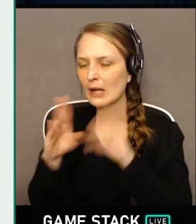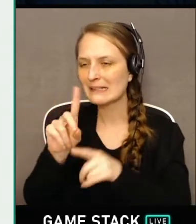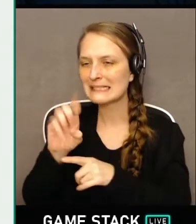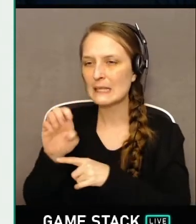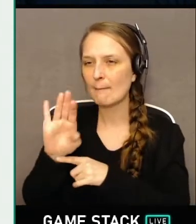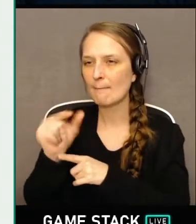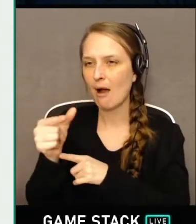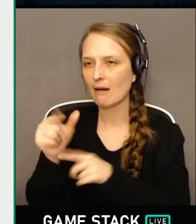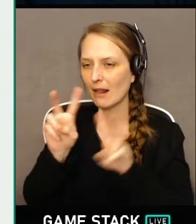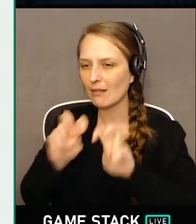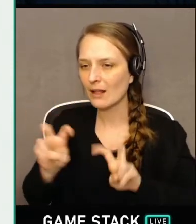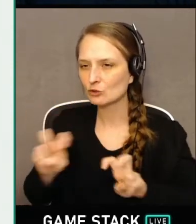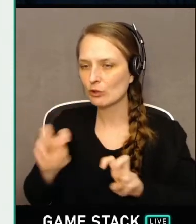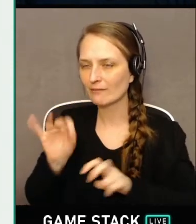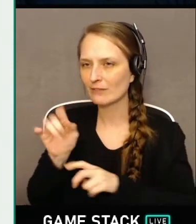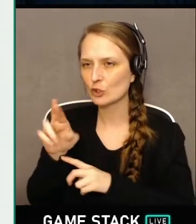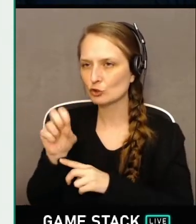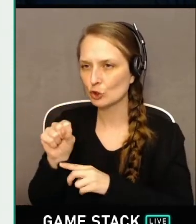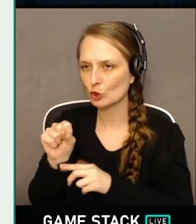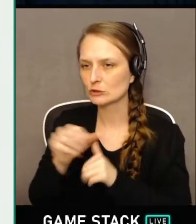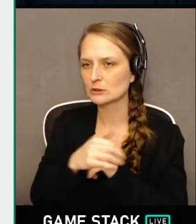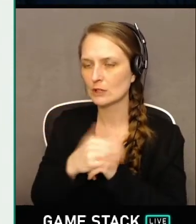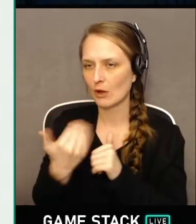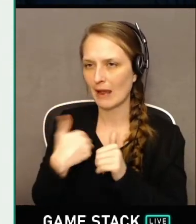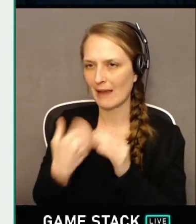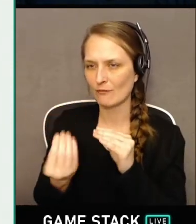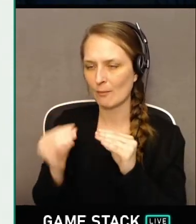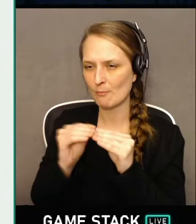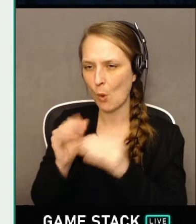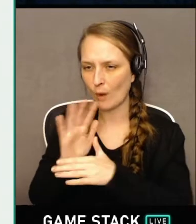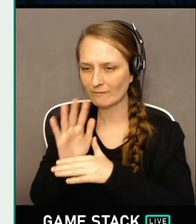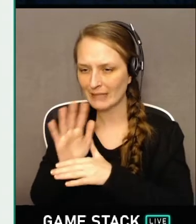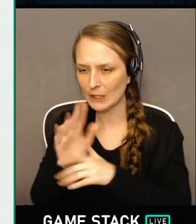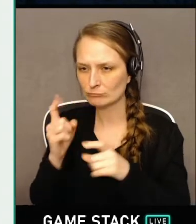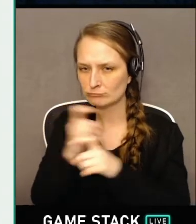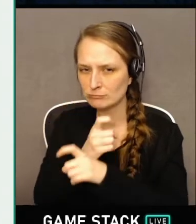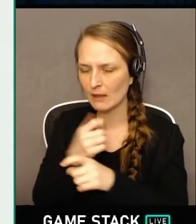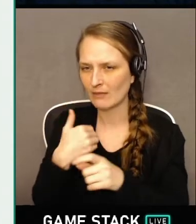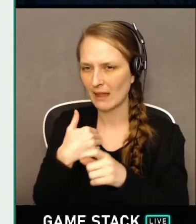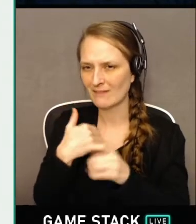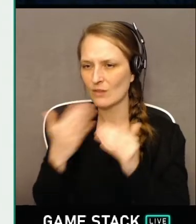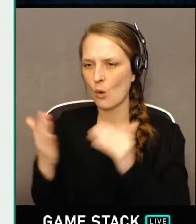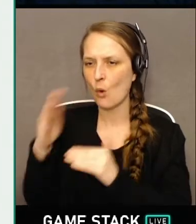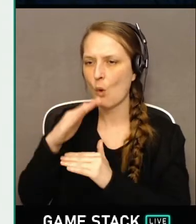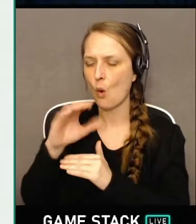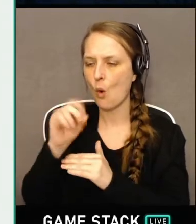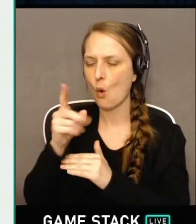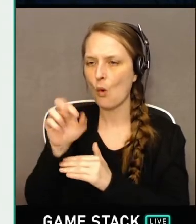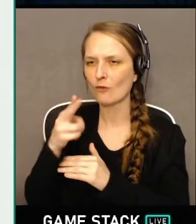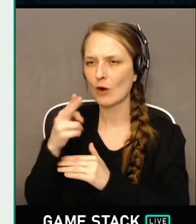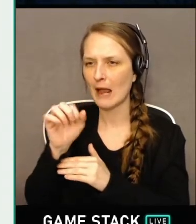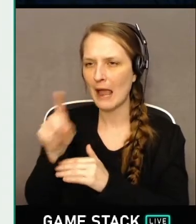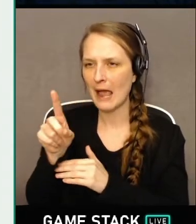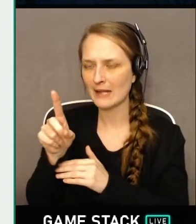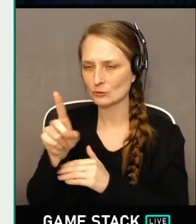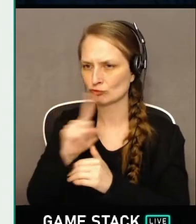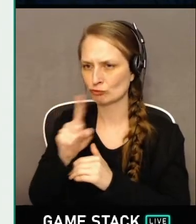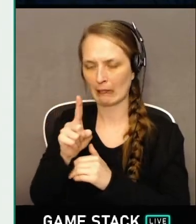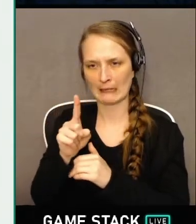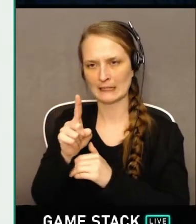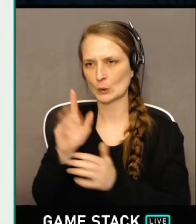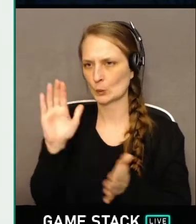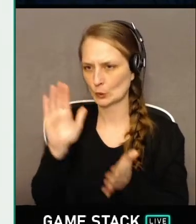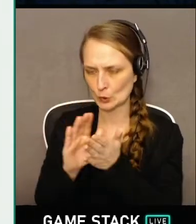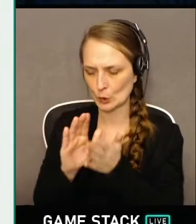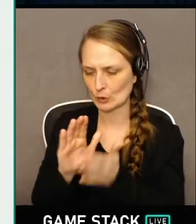While game developers build more complicated visuals, they found the overhead of the previous GPU capture significantly reduced the FPS